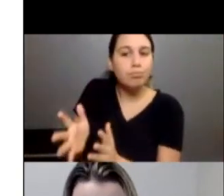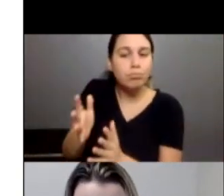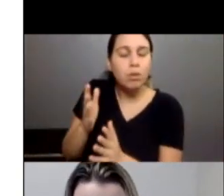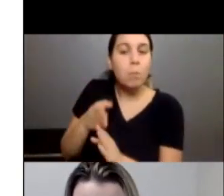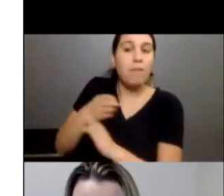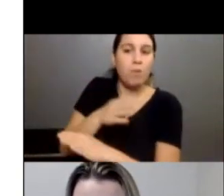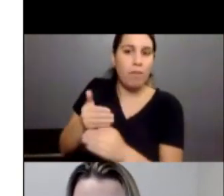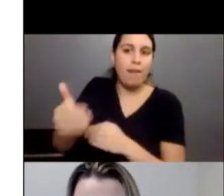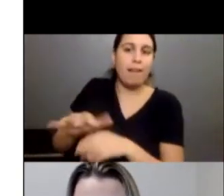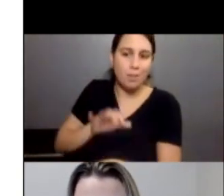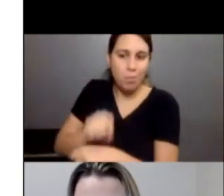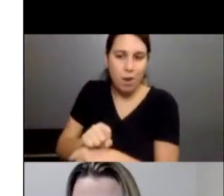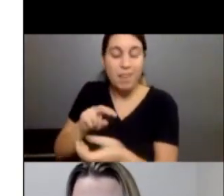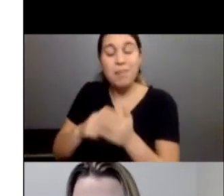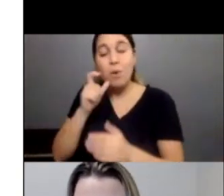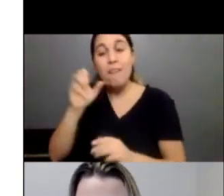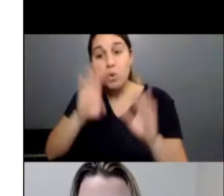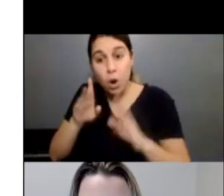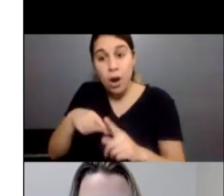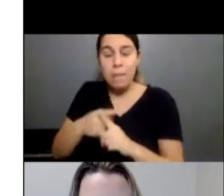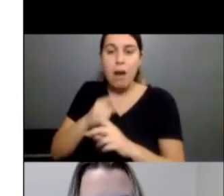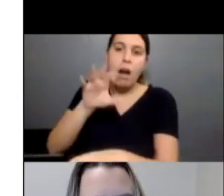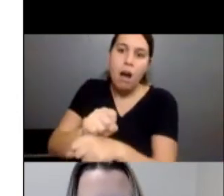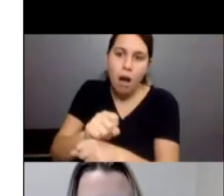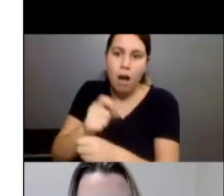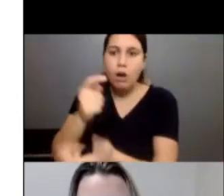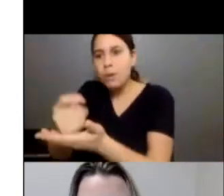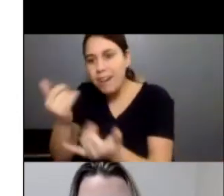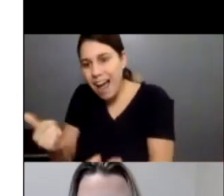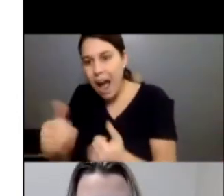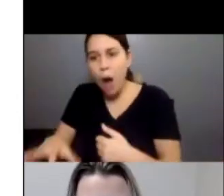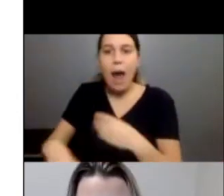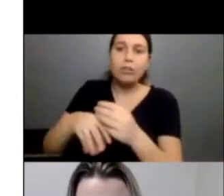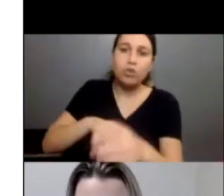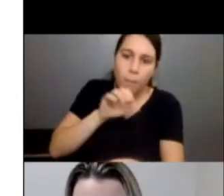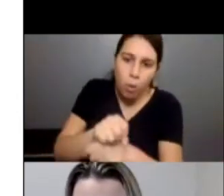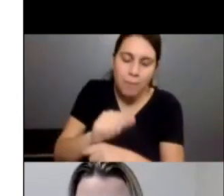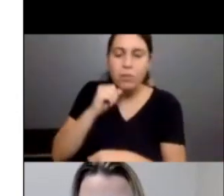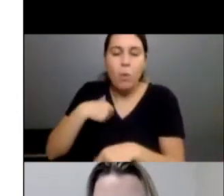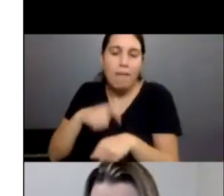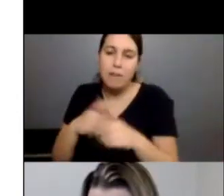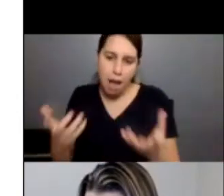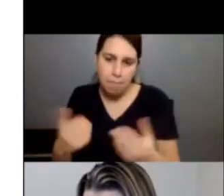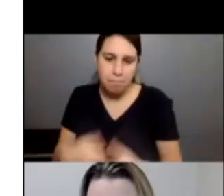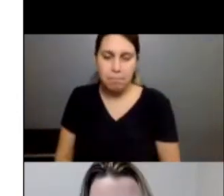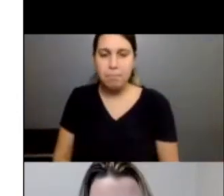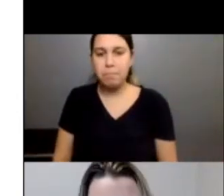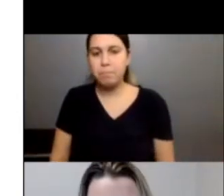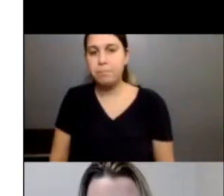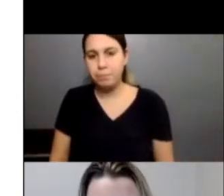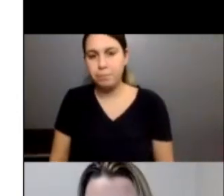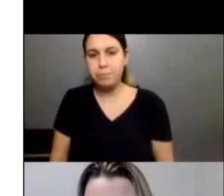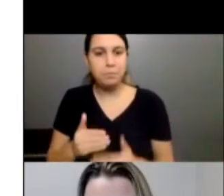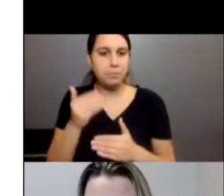in for treatment and need for any quote unquote extra appointments that they don't have time for. Next